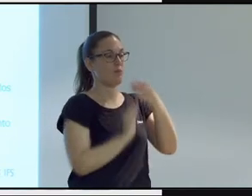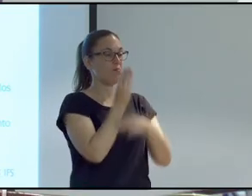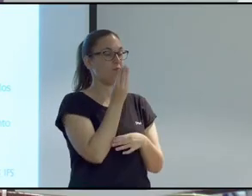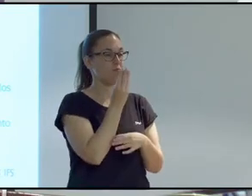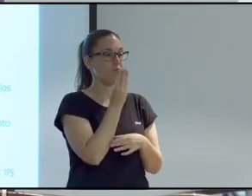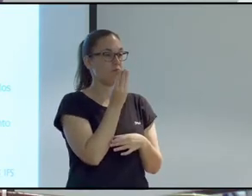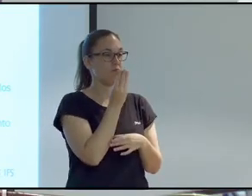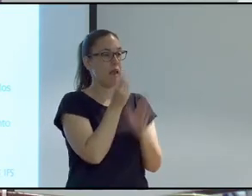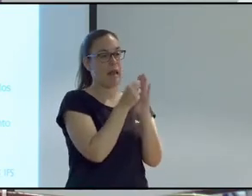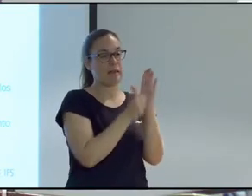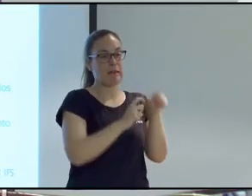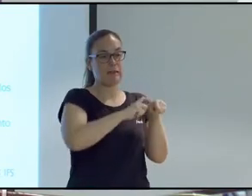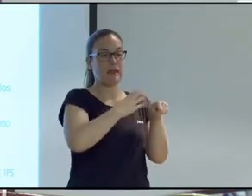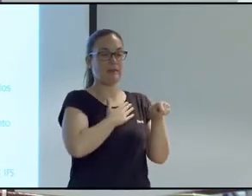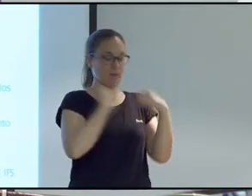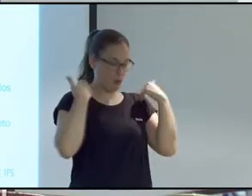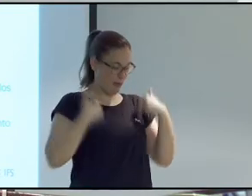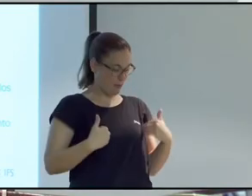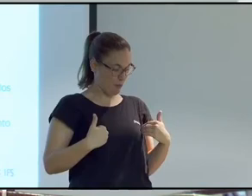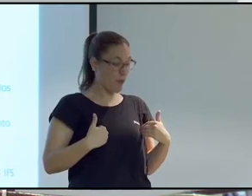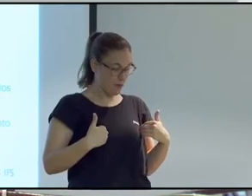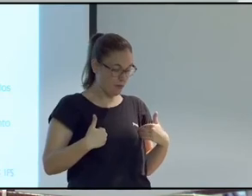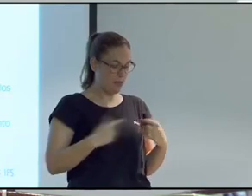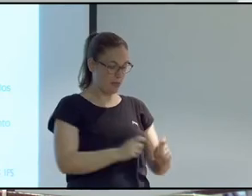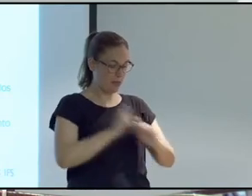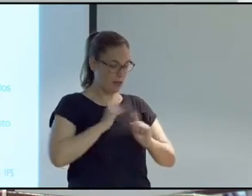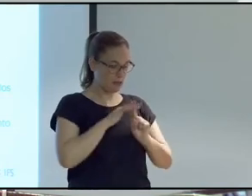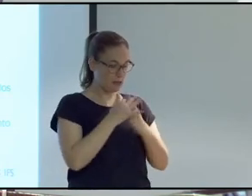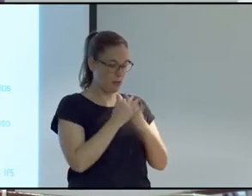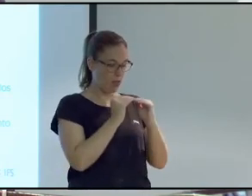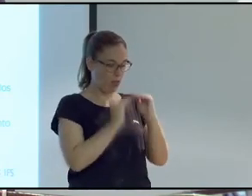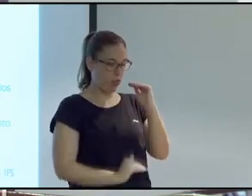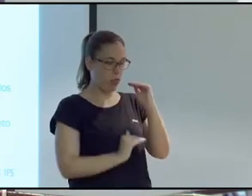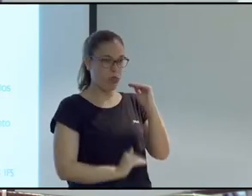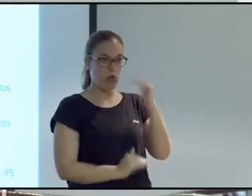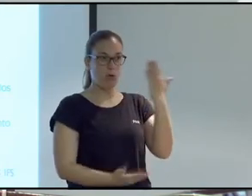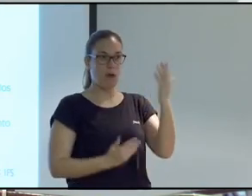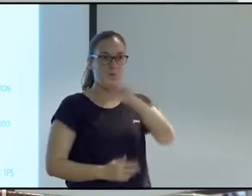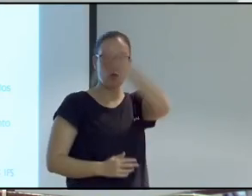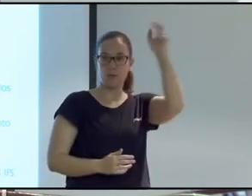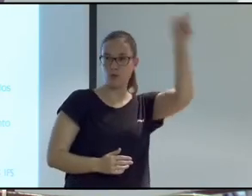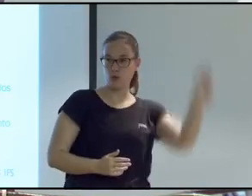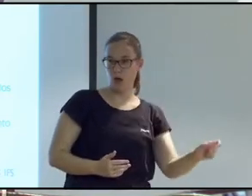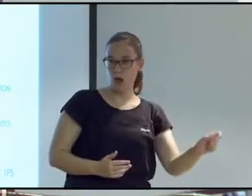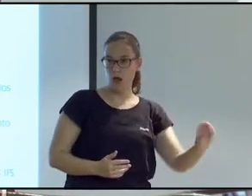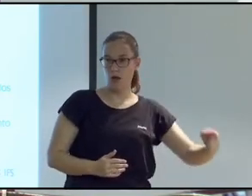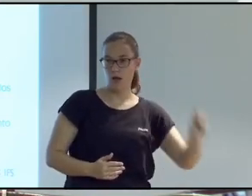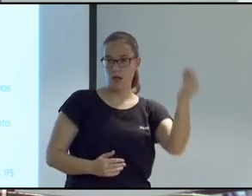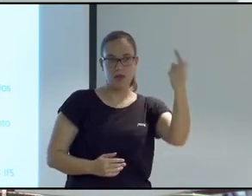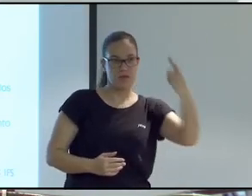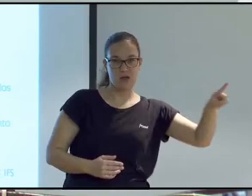inequalities in our environments, in our surroundings, and there might be physiological characteristics